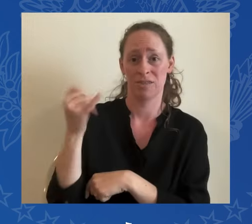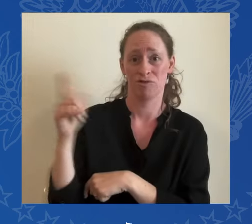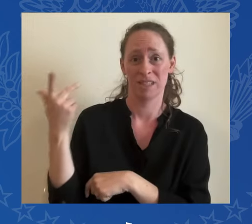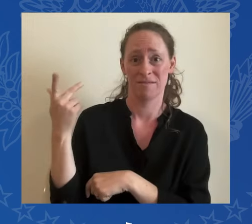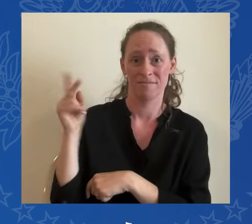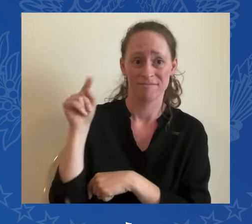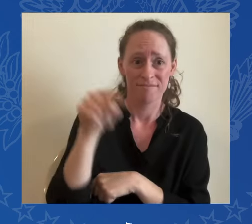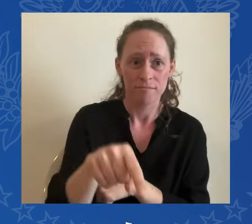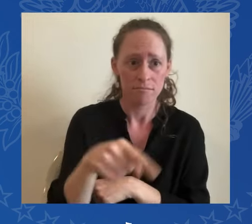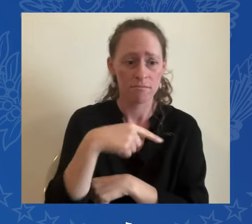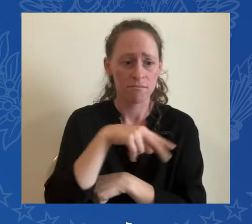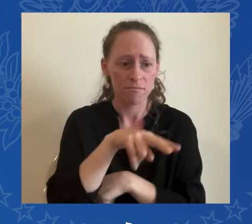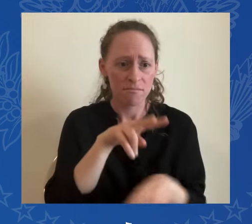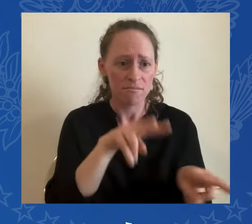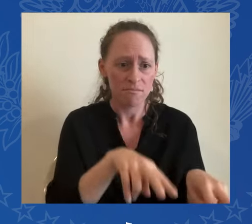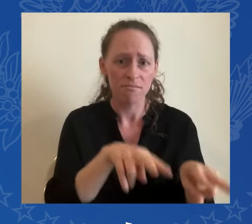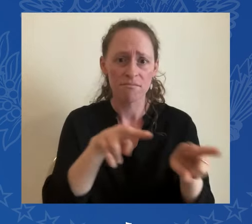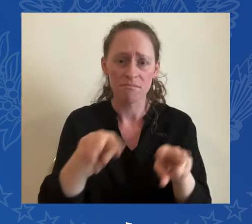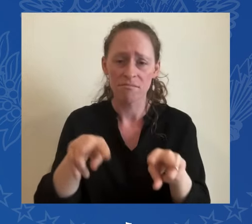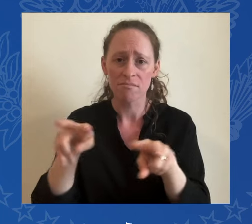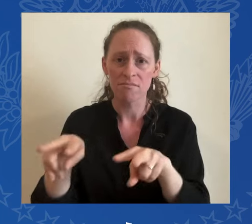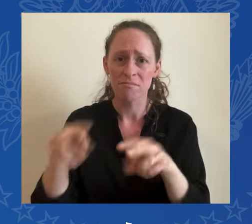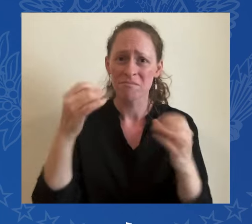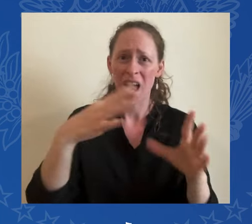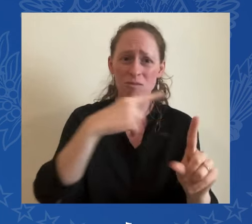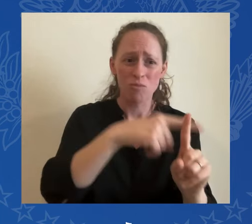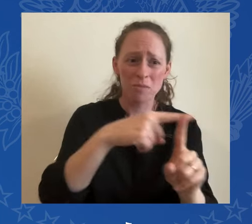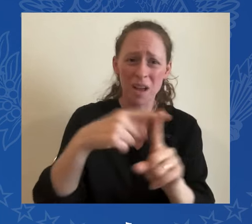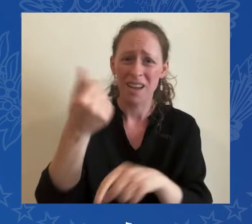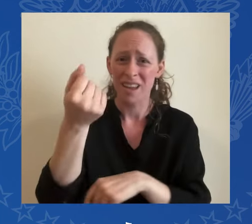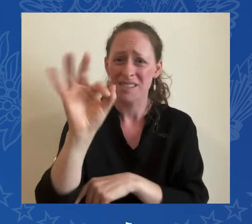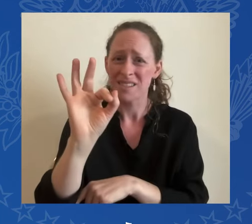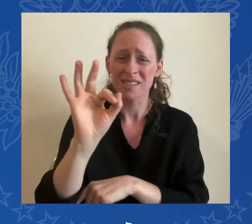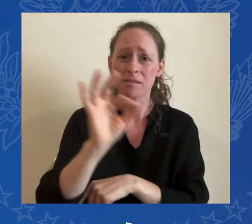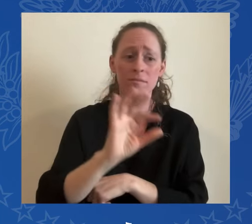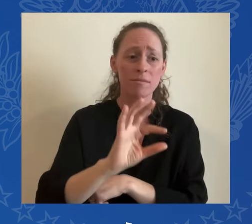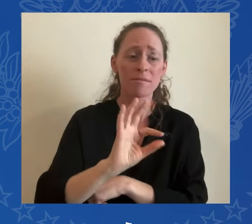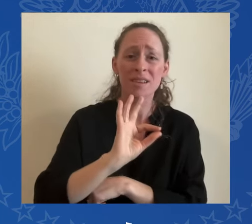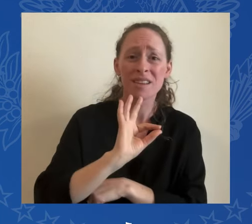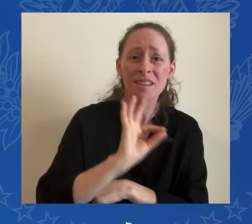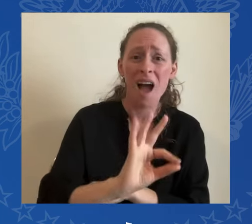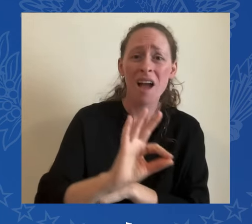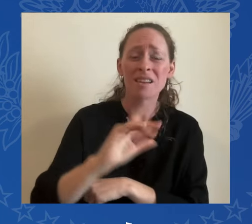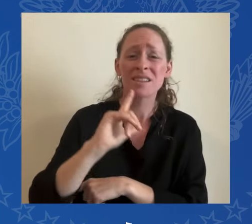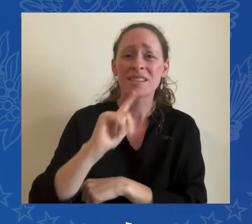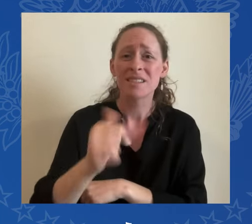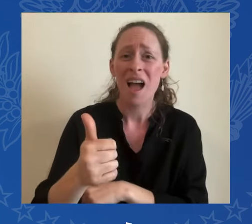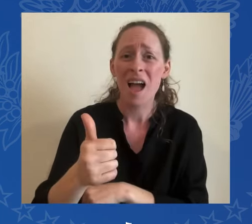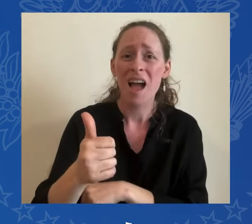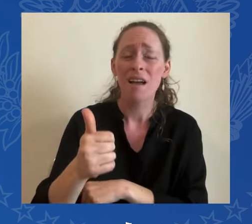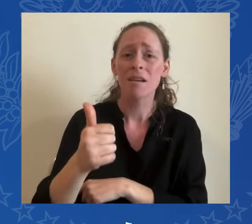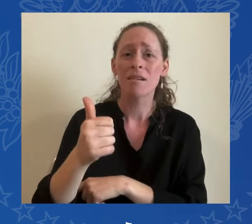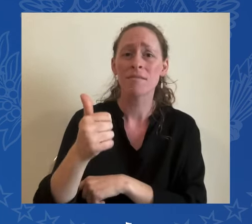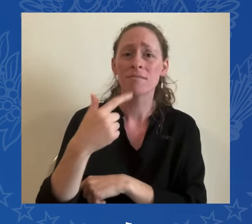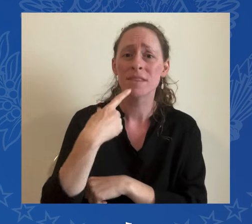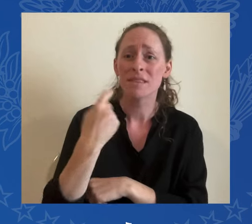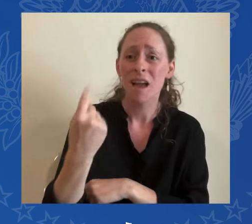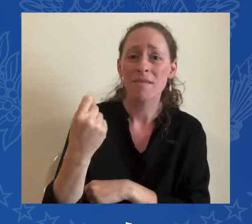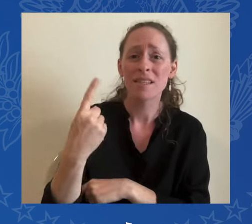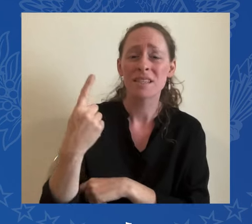devoted educators, and 17 more injured. We spent hours with the grieving families who were